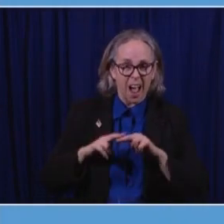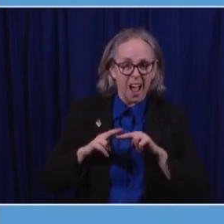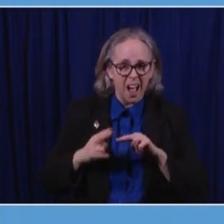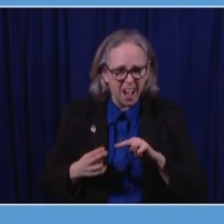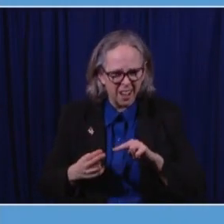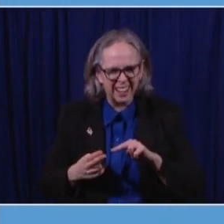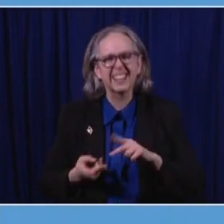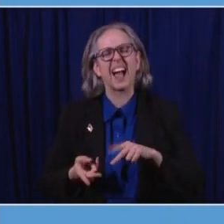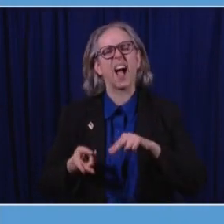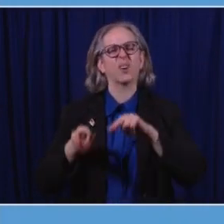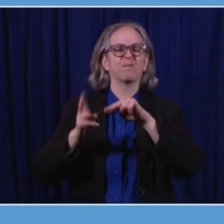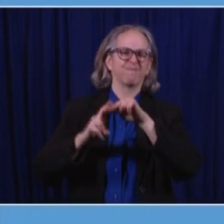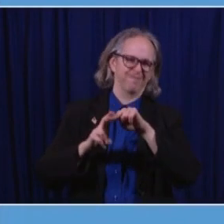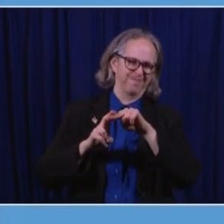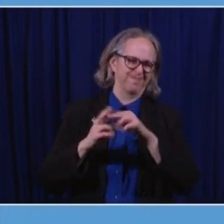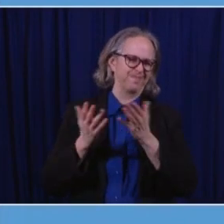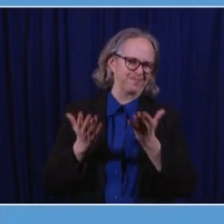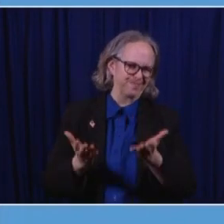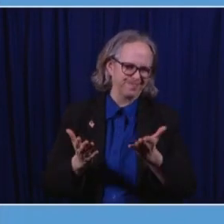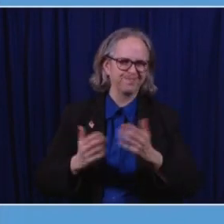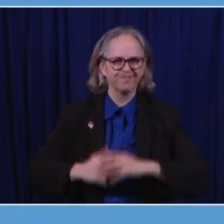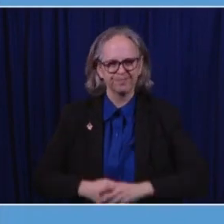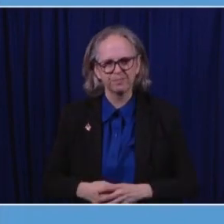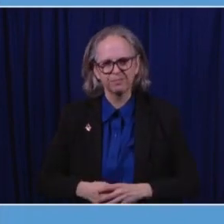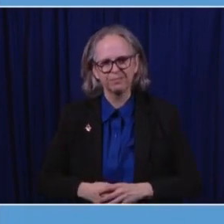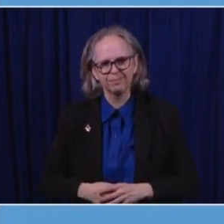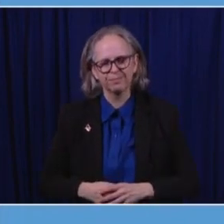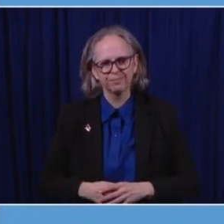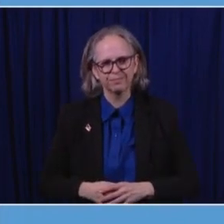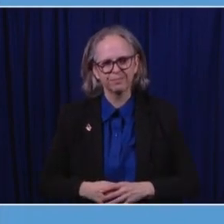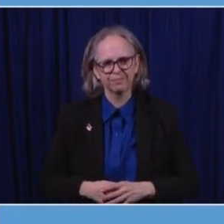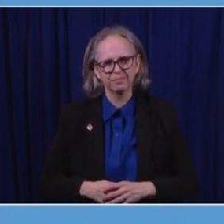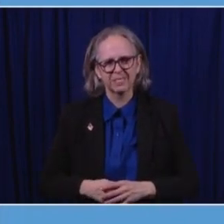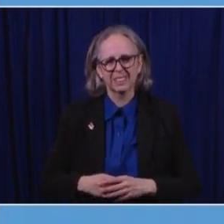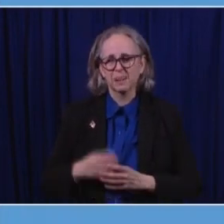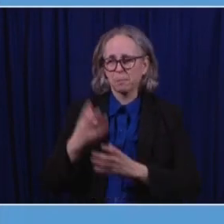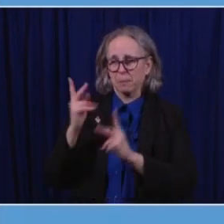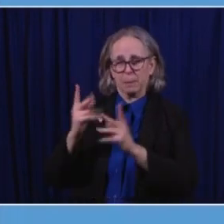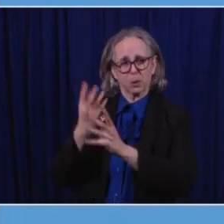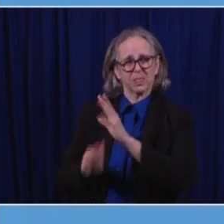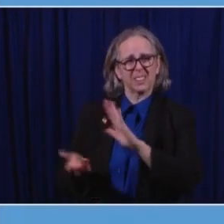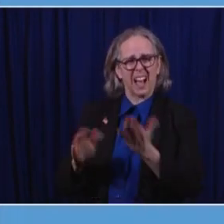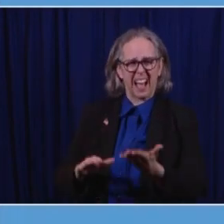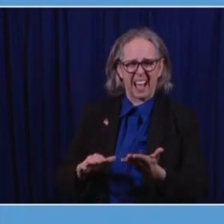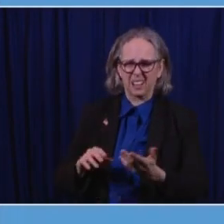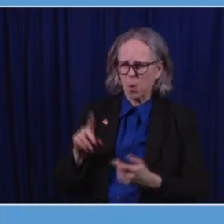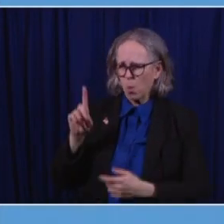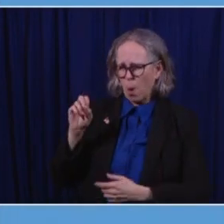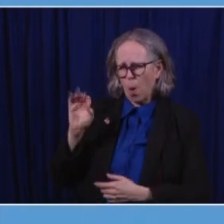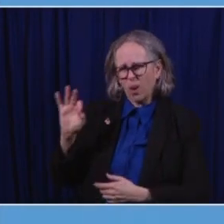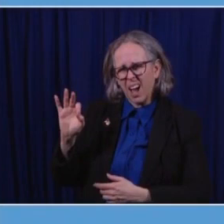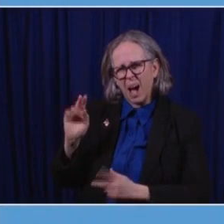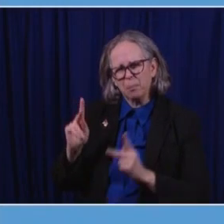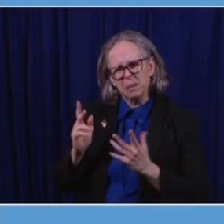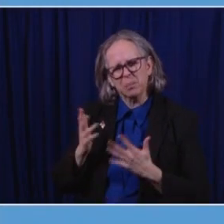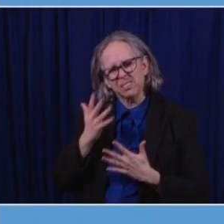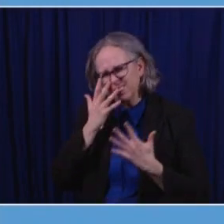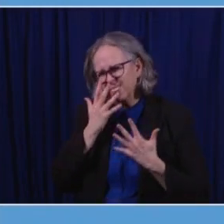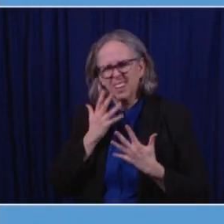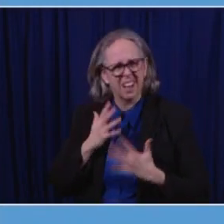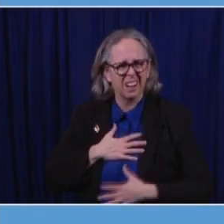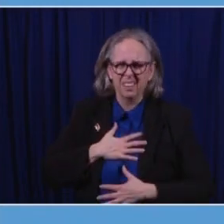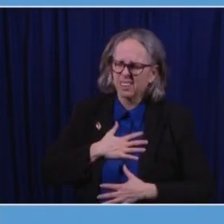to trend a little bit back up. Our deaths, sadly, 109 in the last 24 hours versus